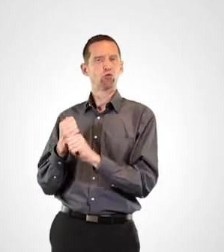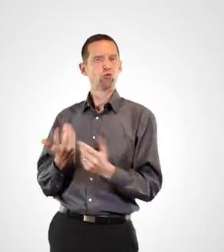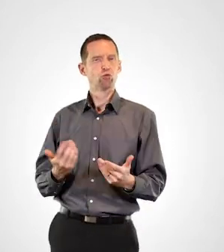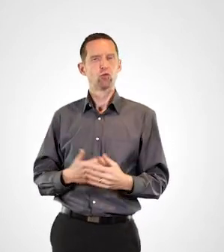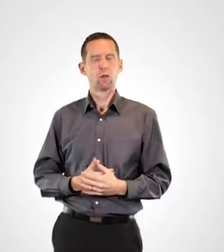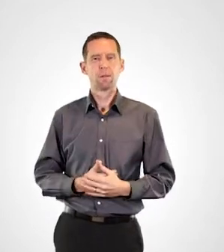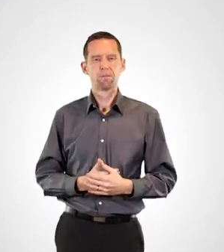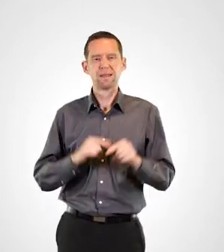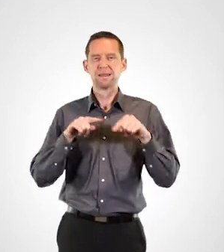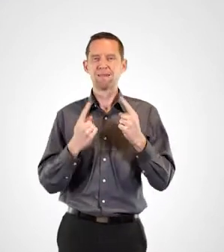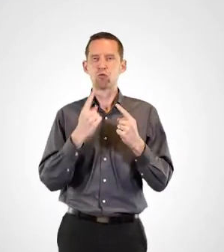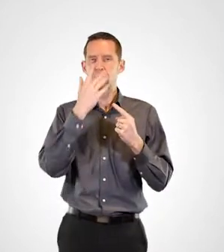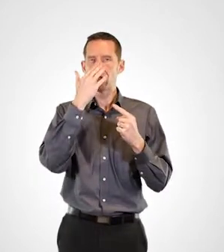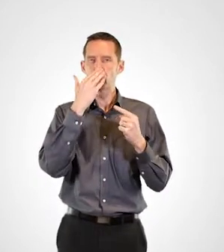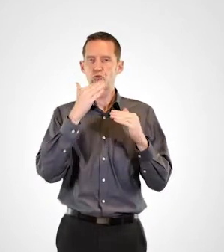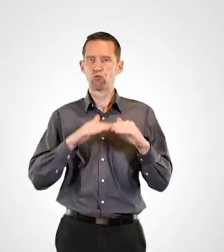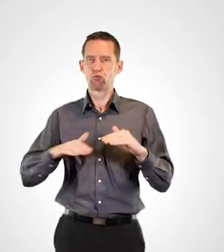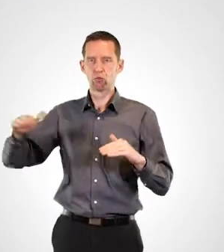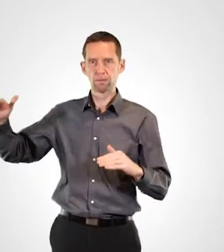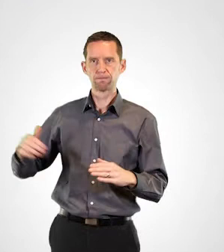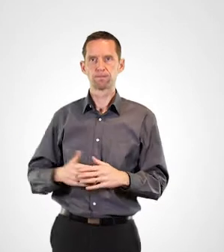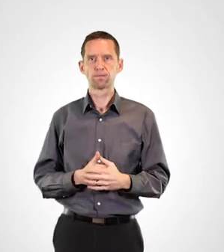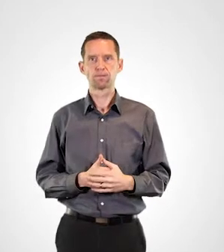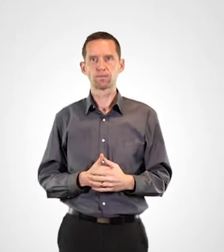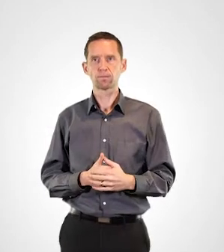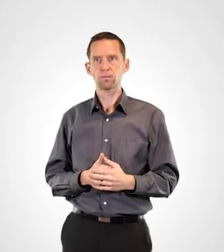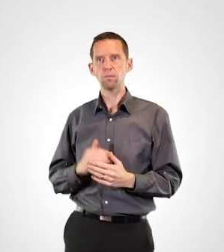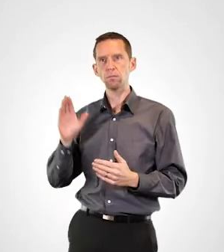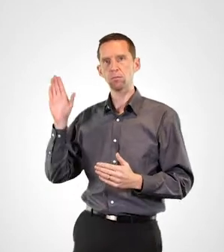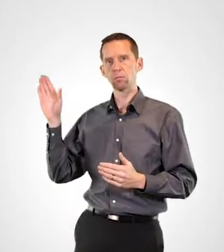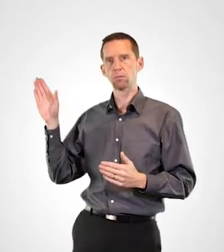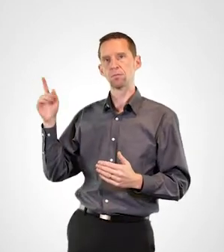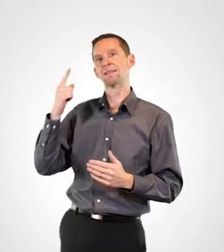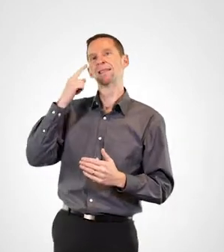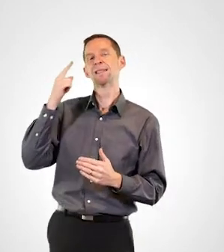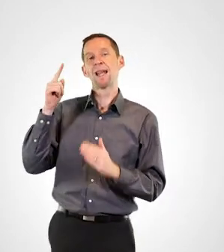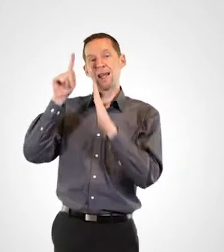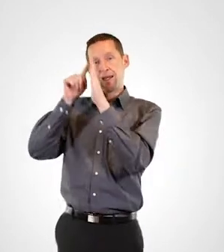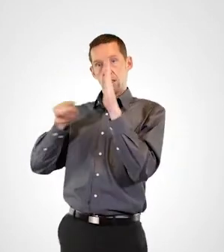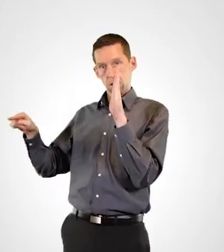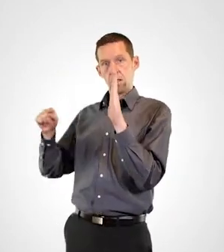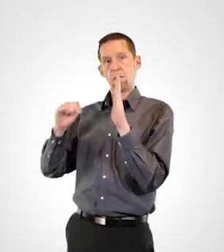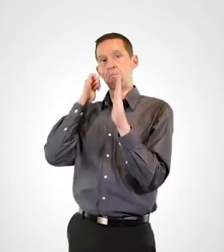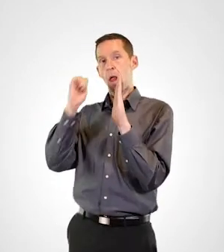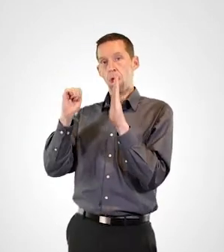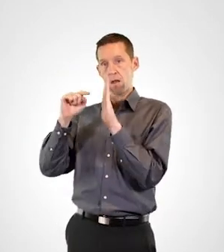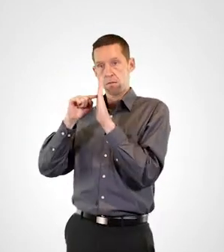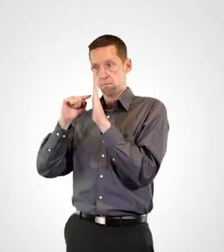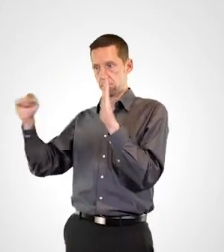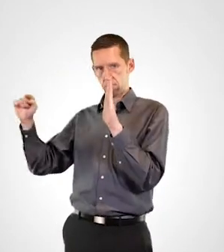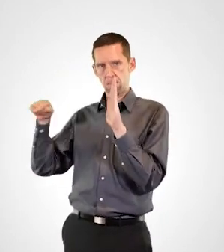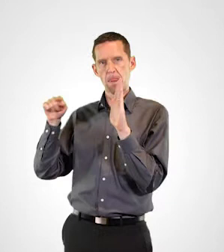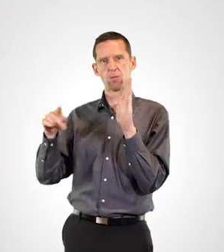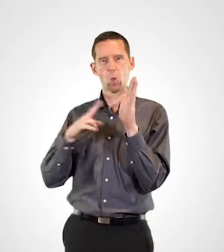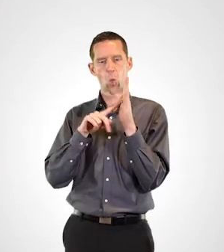stages? So here's what we've found for adult word counts. So the solid line that you see on your screen is the adult